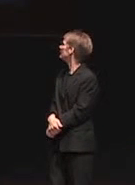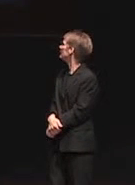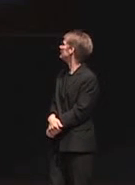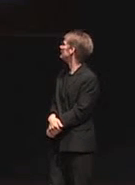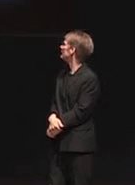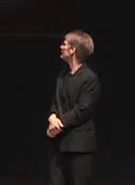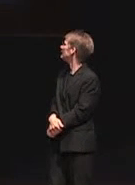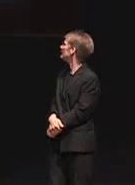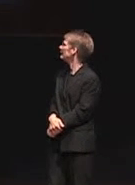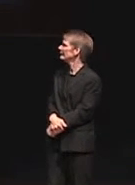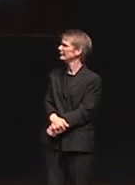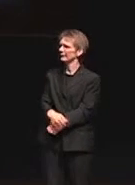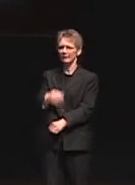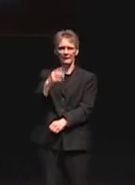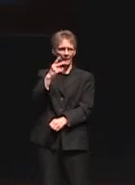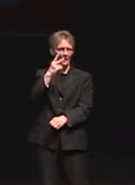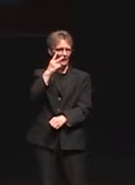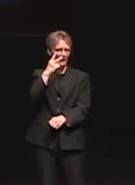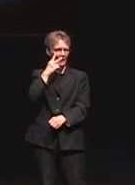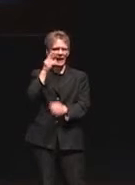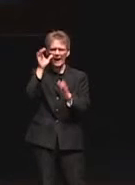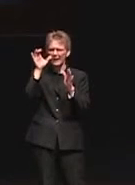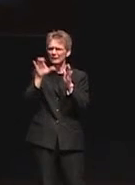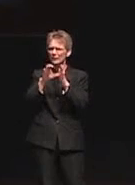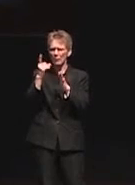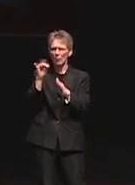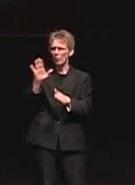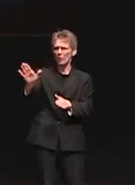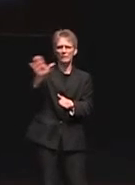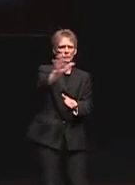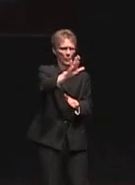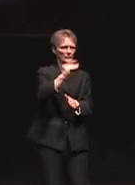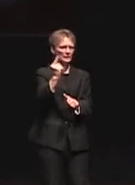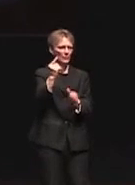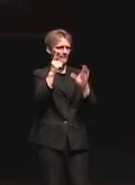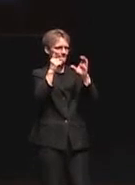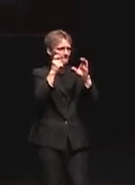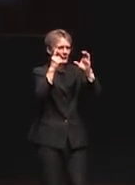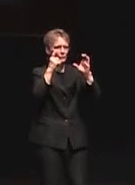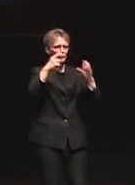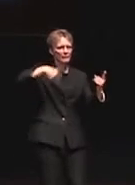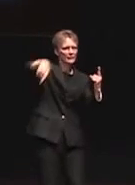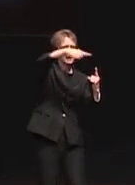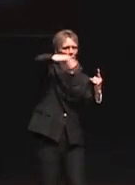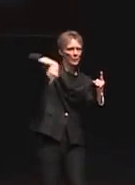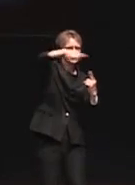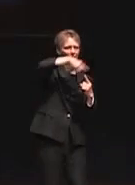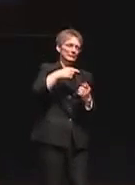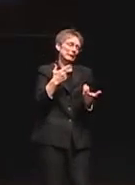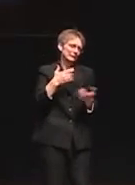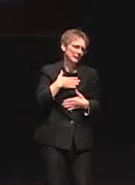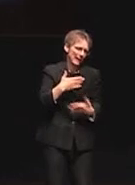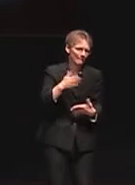Carousel. I saw a picture in this exhibit. A student took a picture of a carousel that was, their picture was better than mine. I got to admit